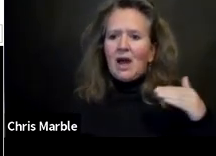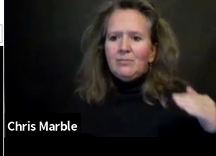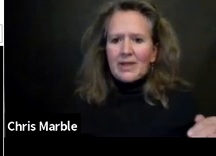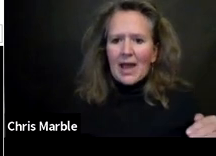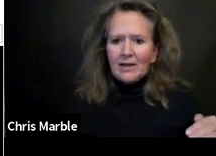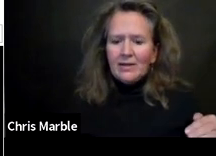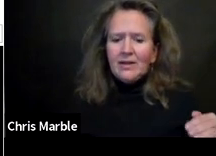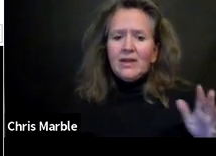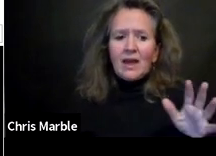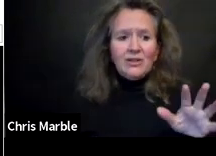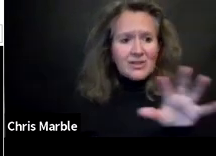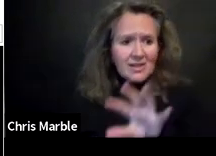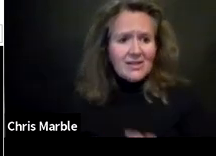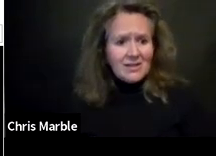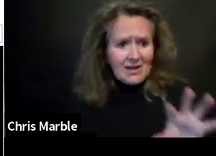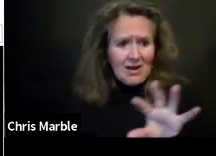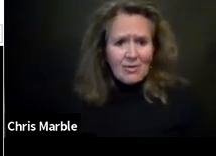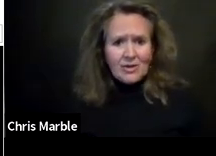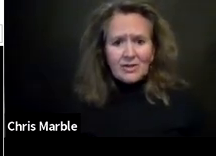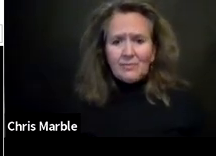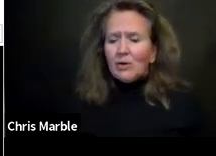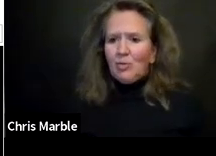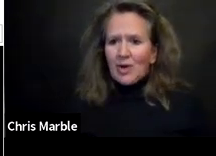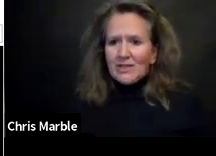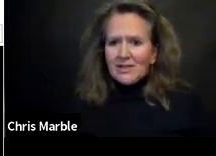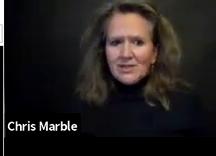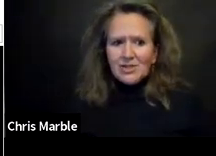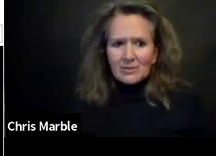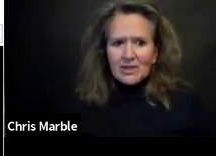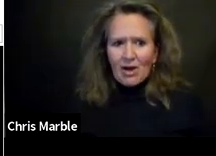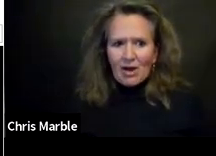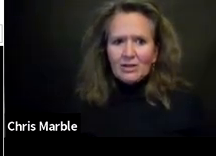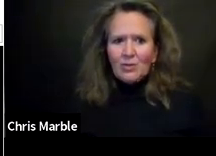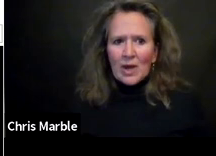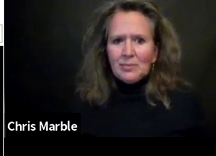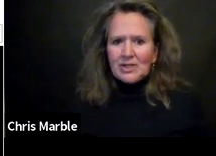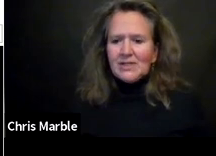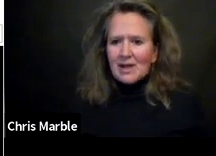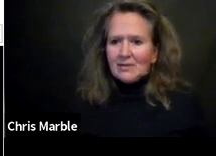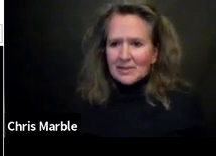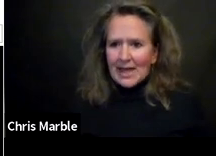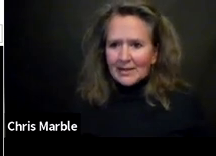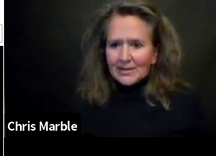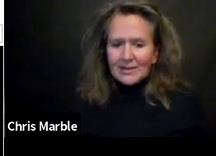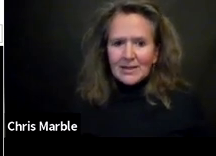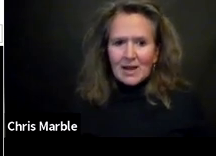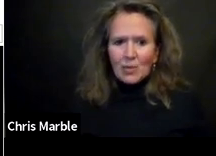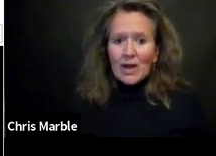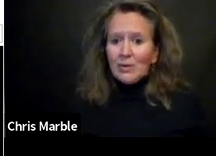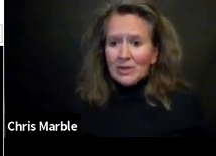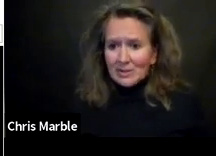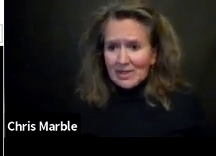white print on black. And you'll see that our PowerPoint is generally all white print on black.